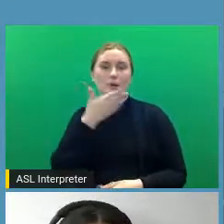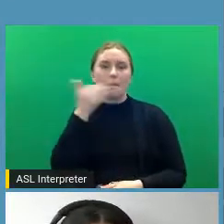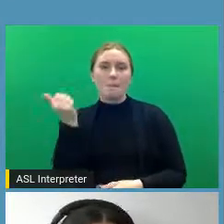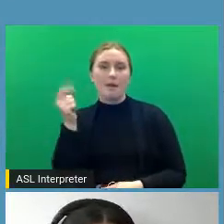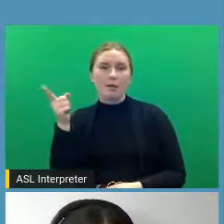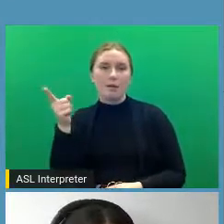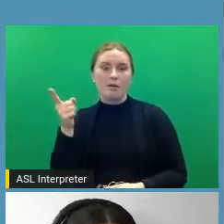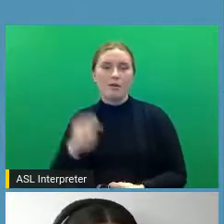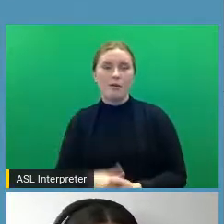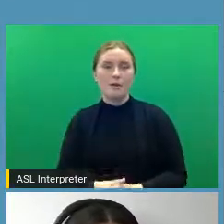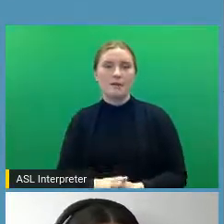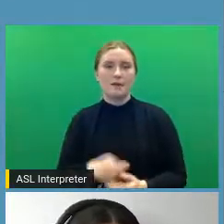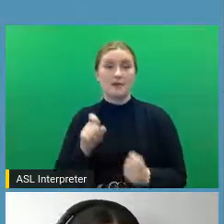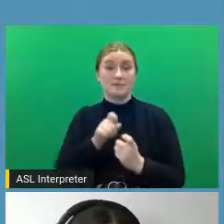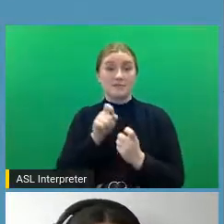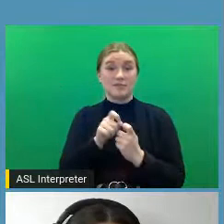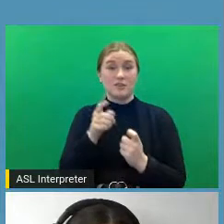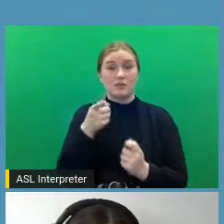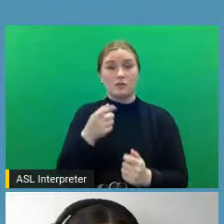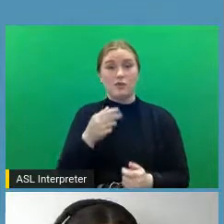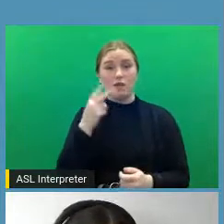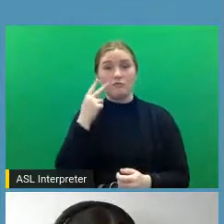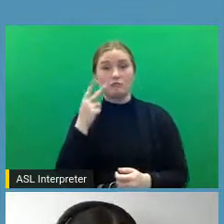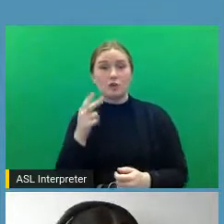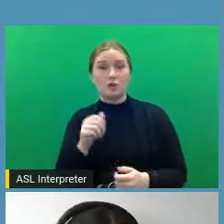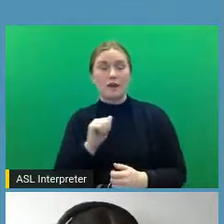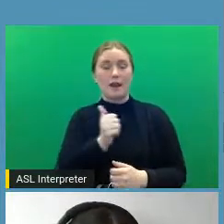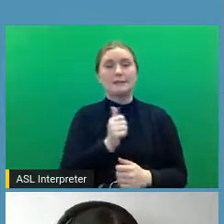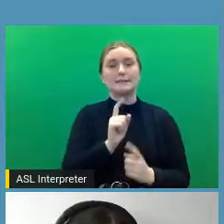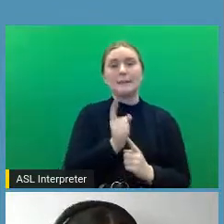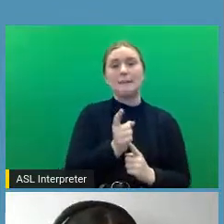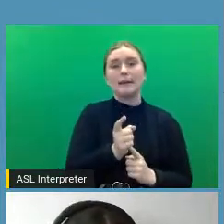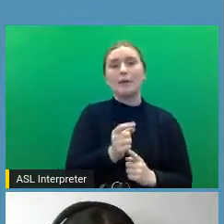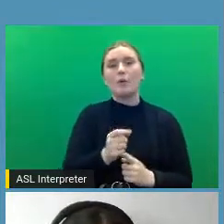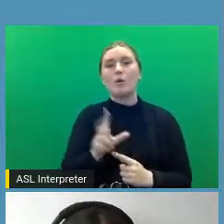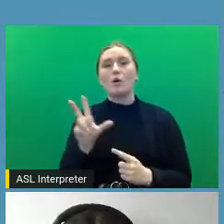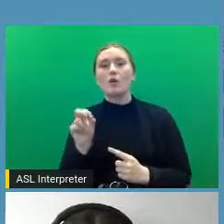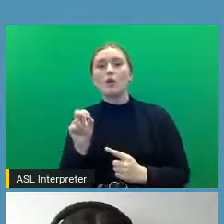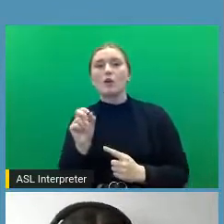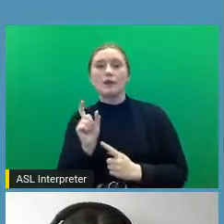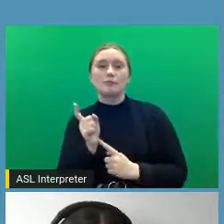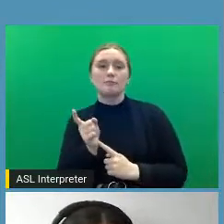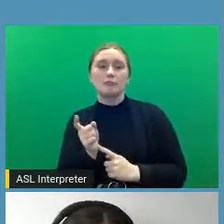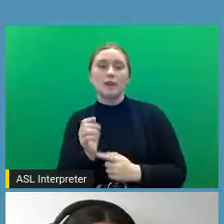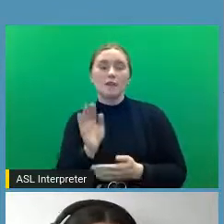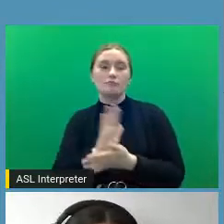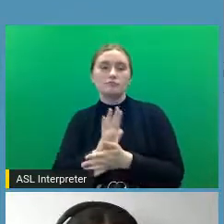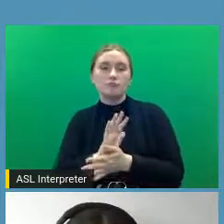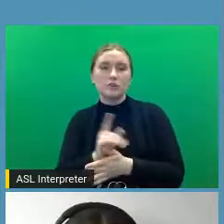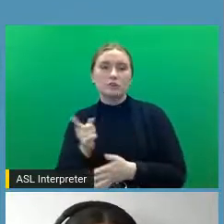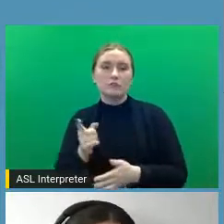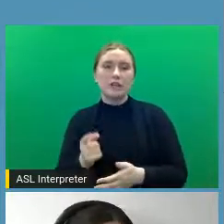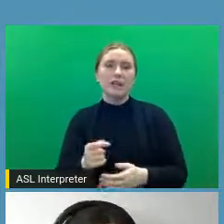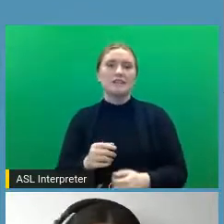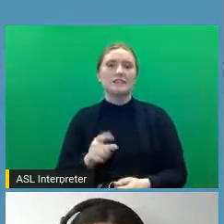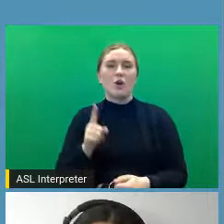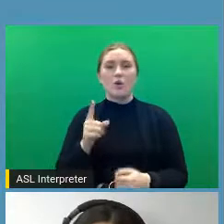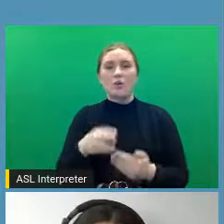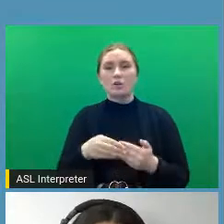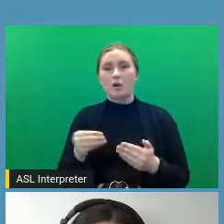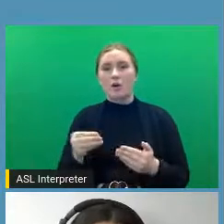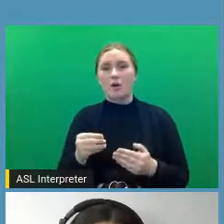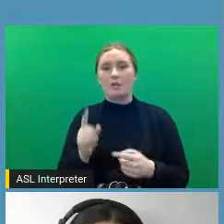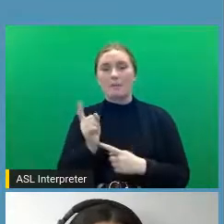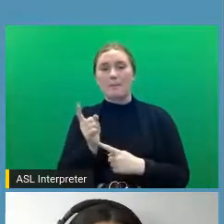looking at taking a 10-minute video or a half-hour video. That's $10, $30. They're usually just over $1 a minute. Many of these